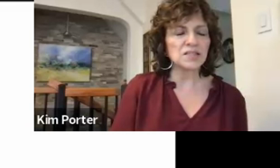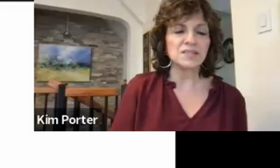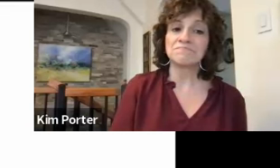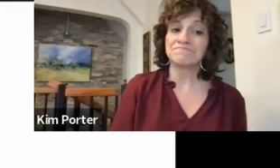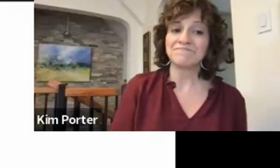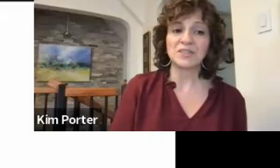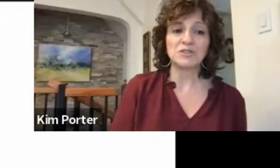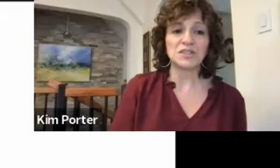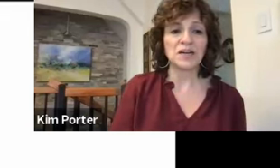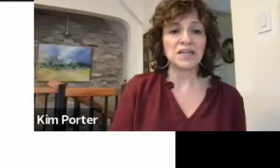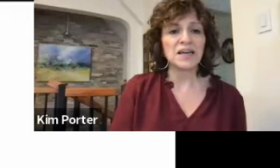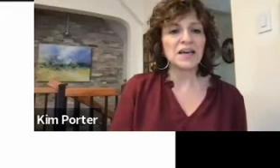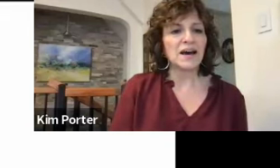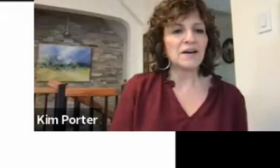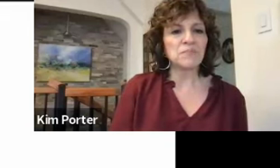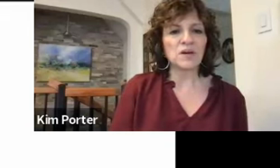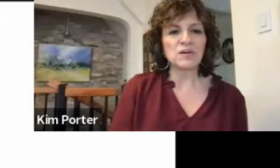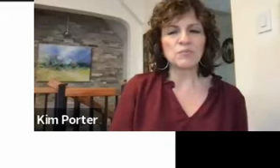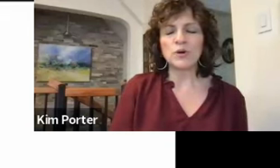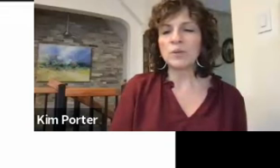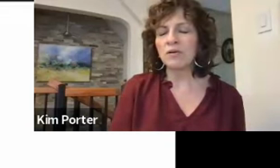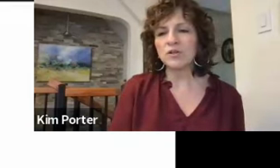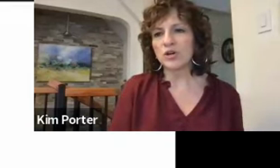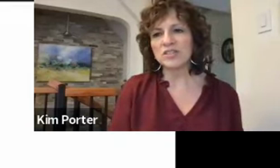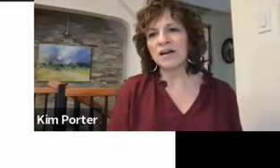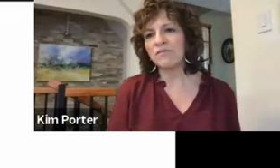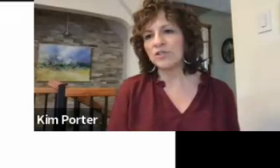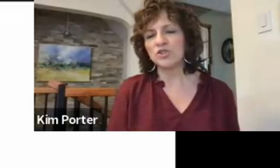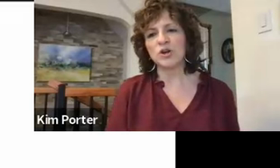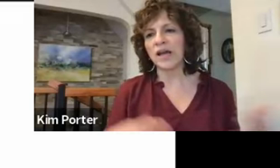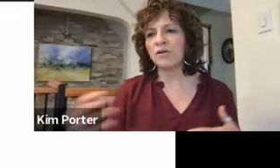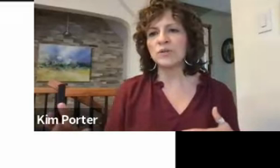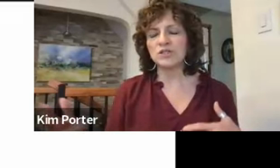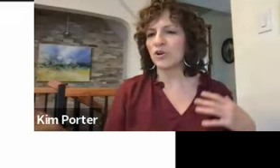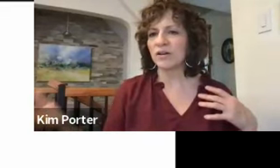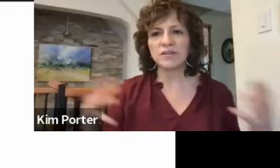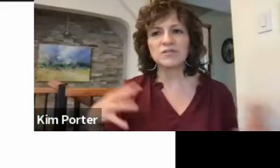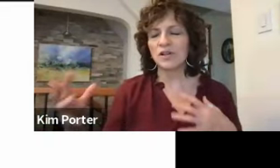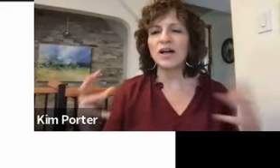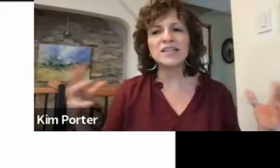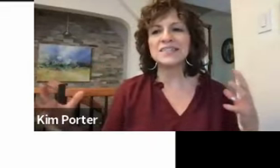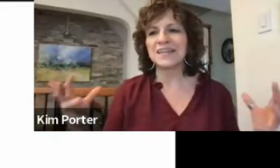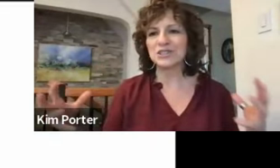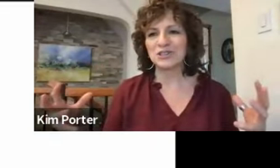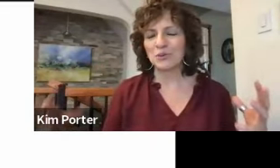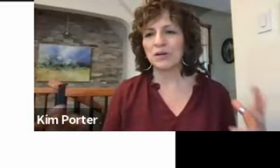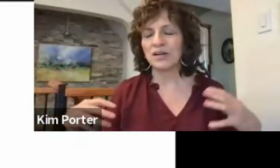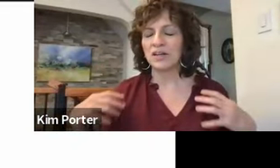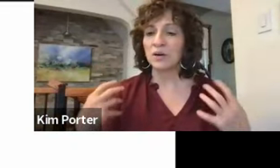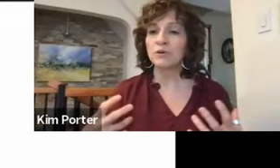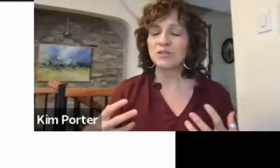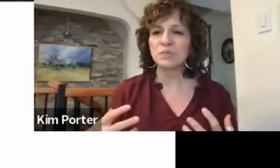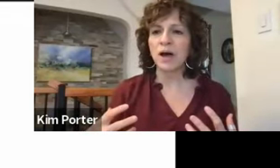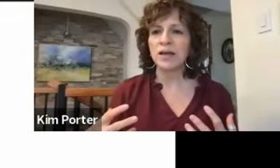stops stress? Interesting, right? What about drugs? Advil is a drug, heroin is a drug. There's a lot of distinction there, but